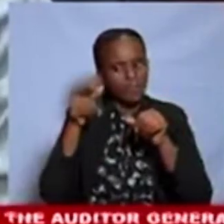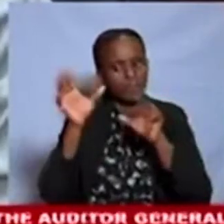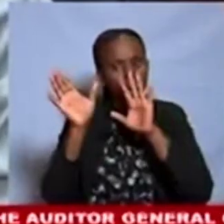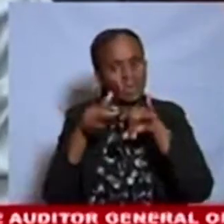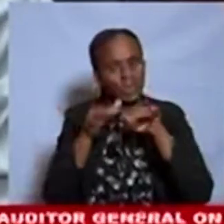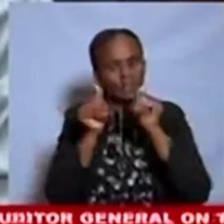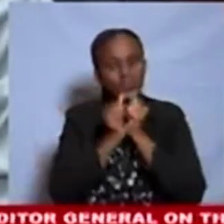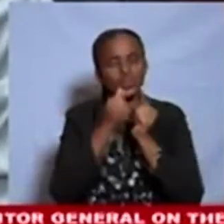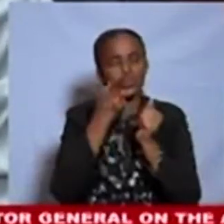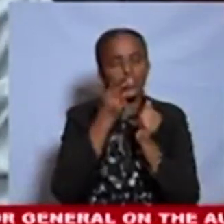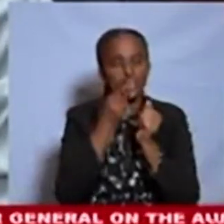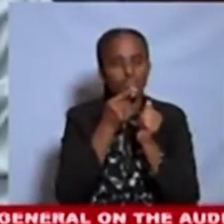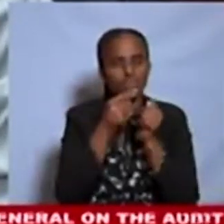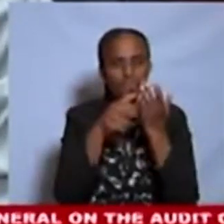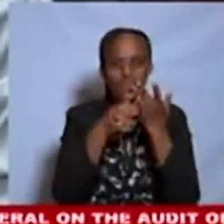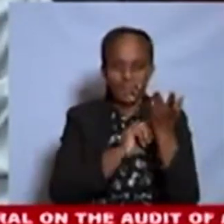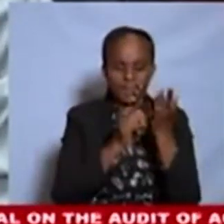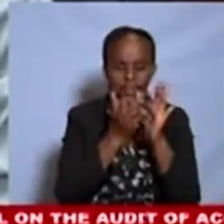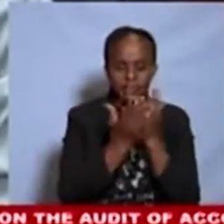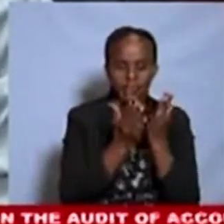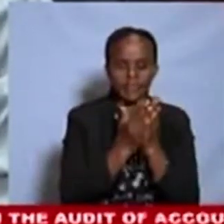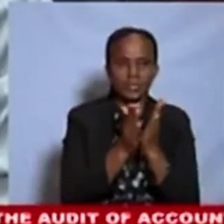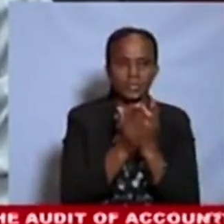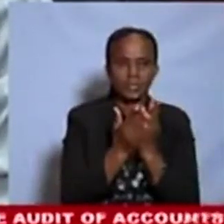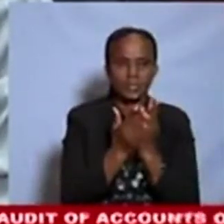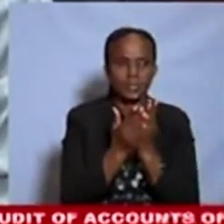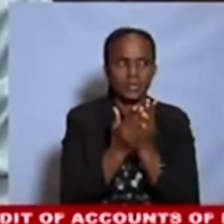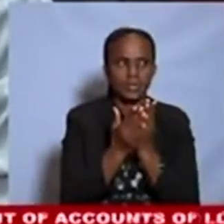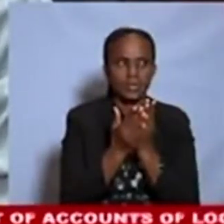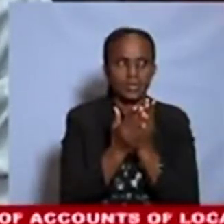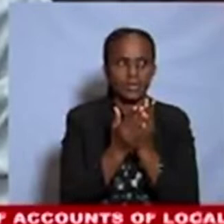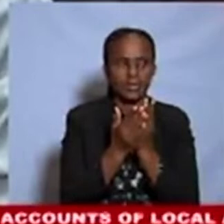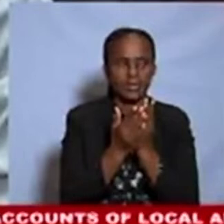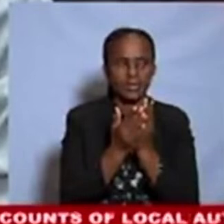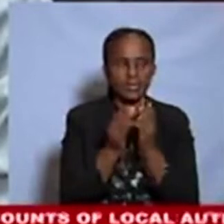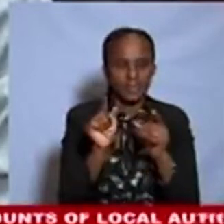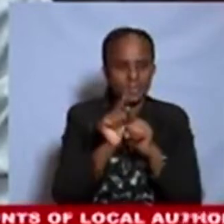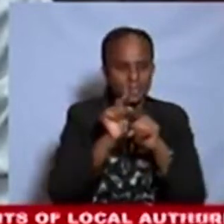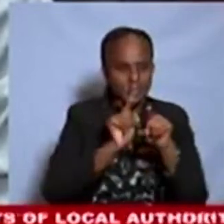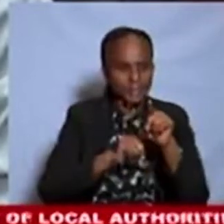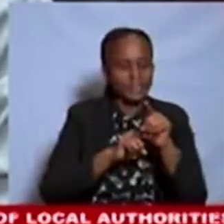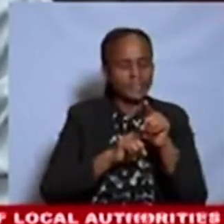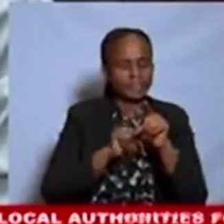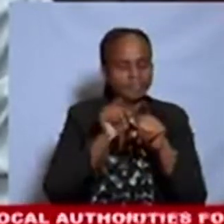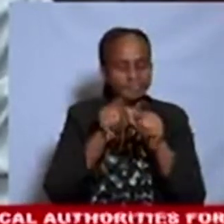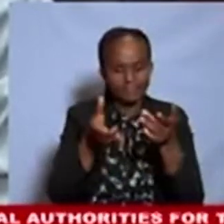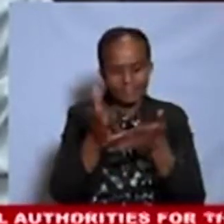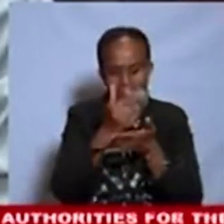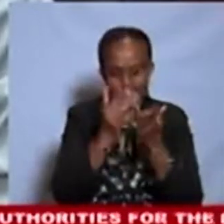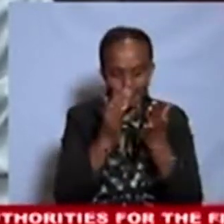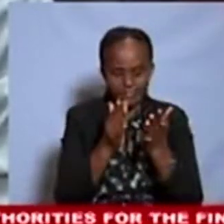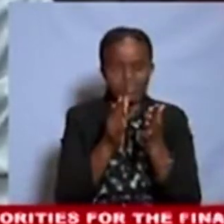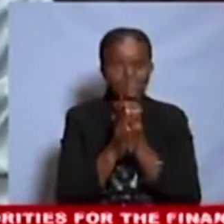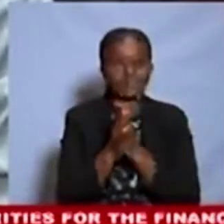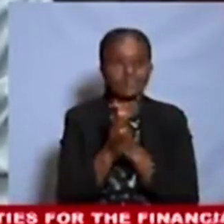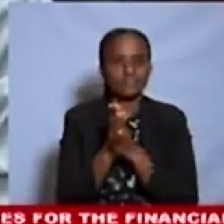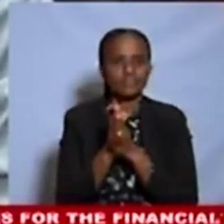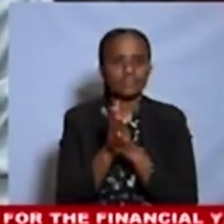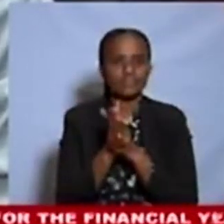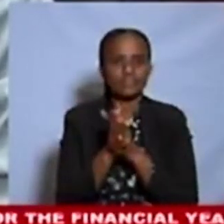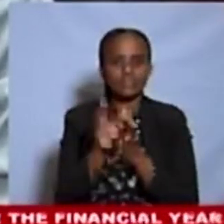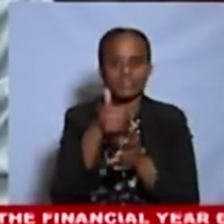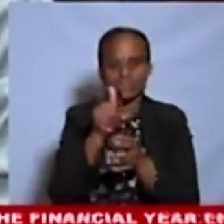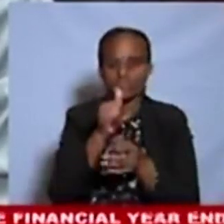the receipt books. It was during the same time that the revenue collector